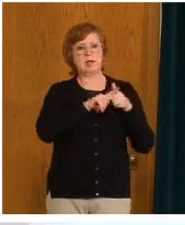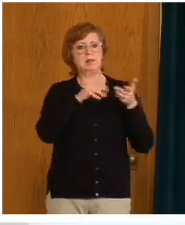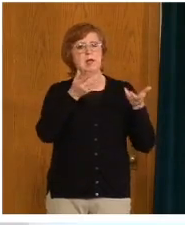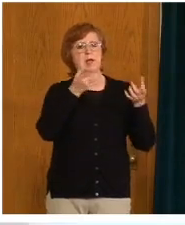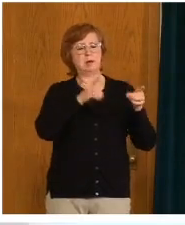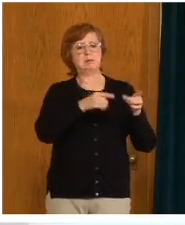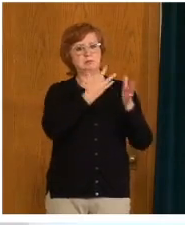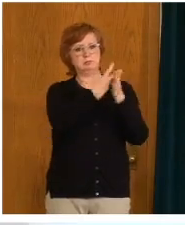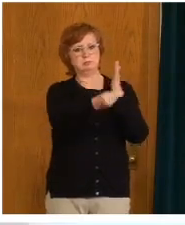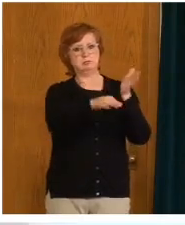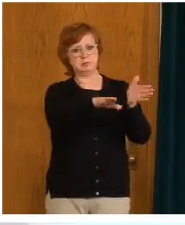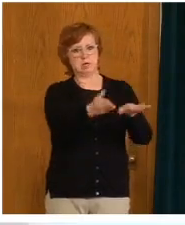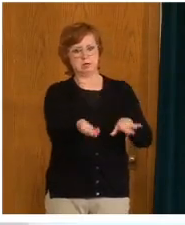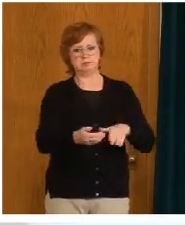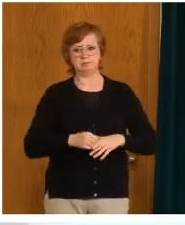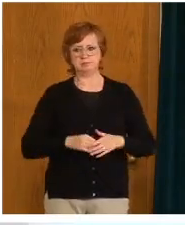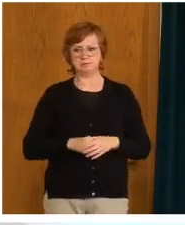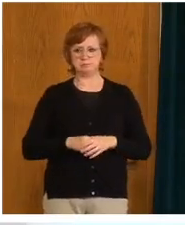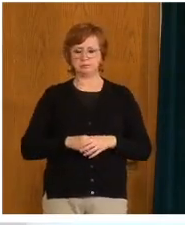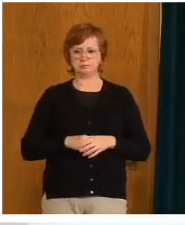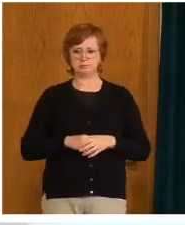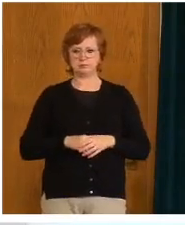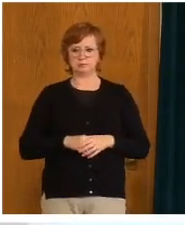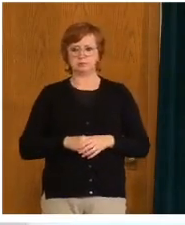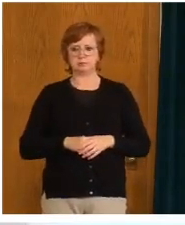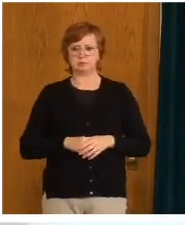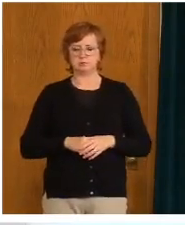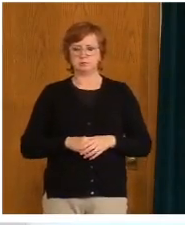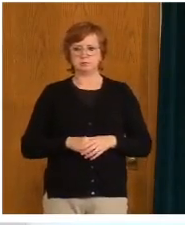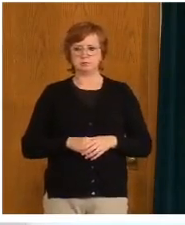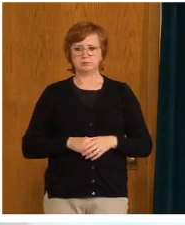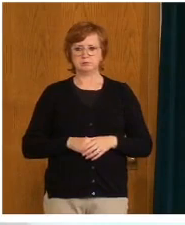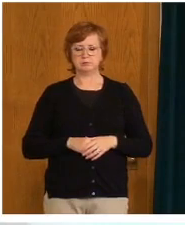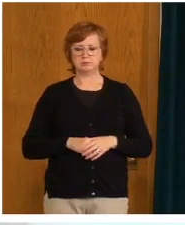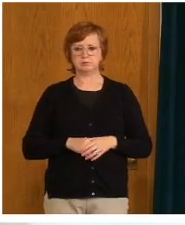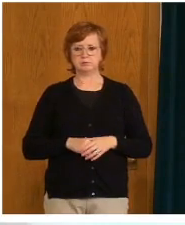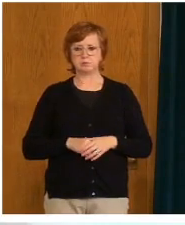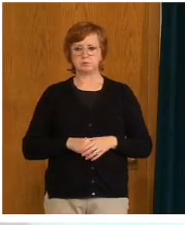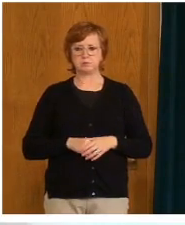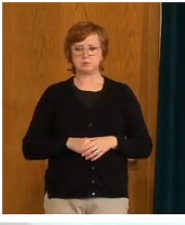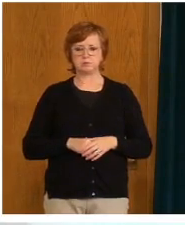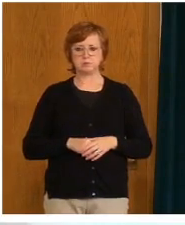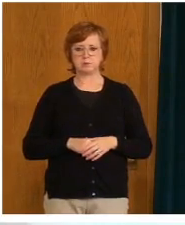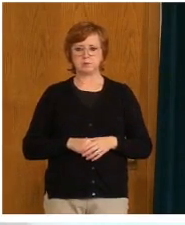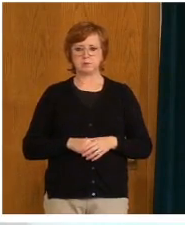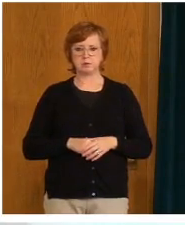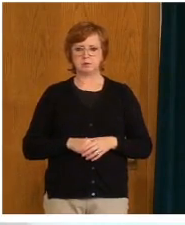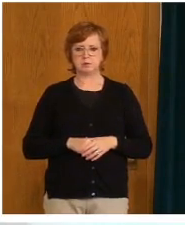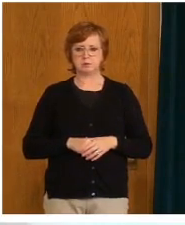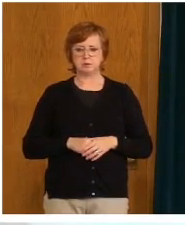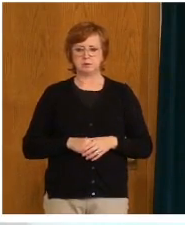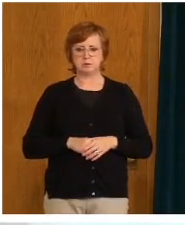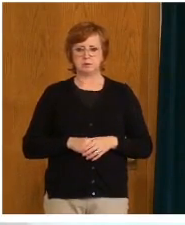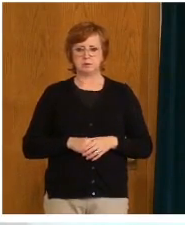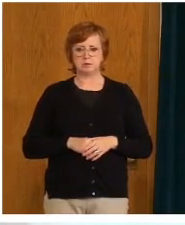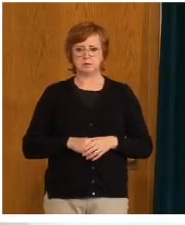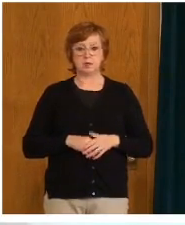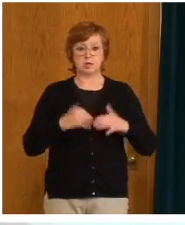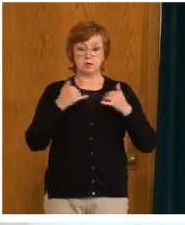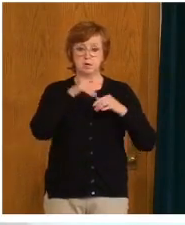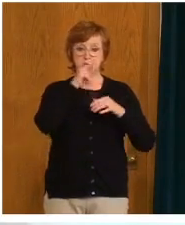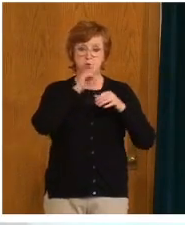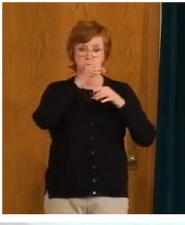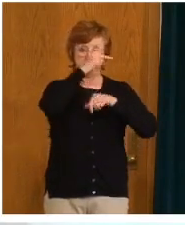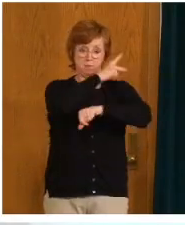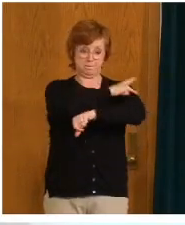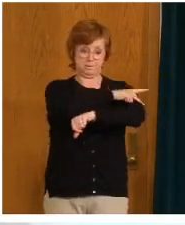of cases continue to be individuals, especially the newer hospitalizations, continue to be individuals who either